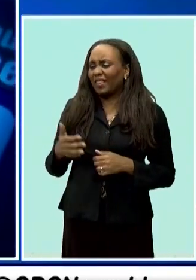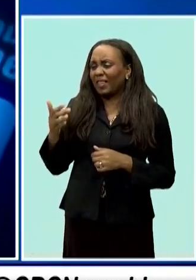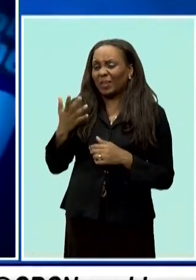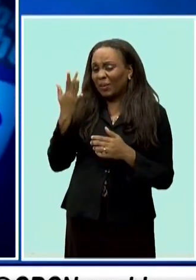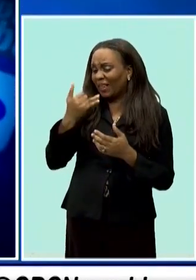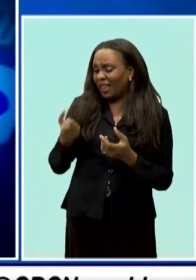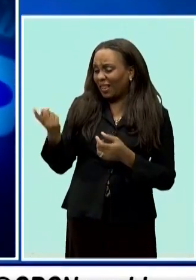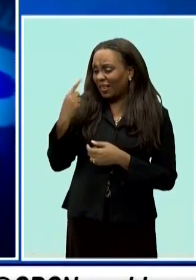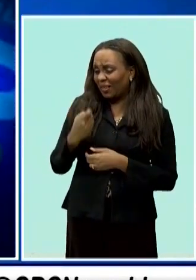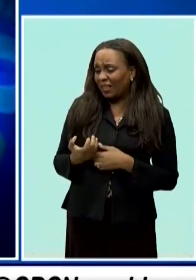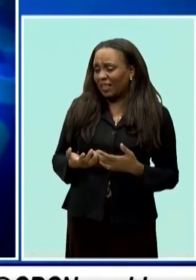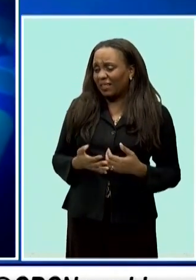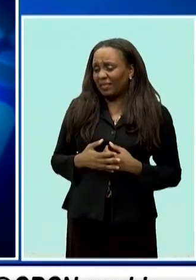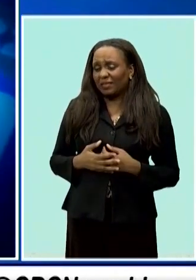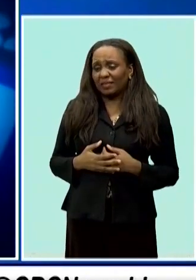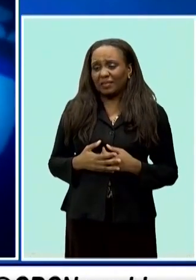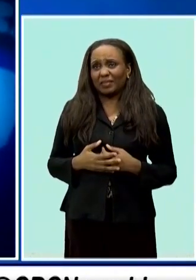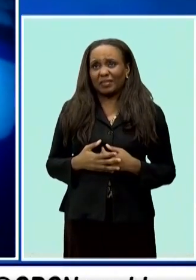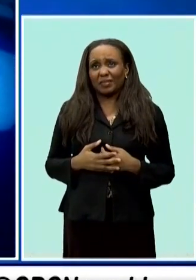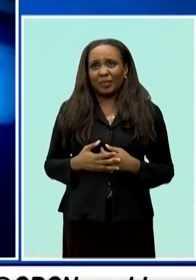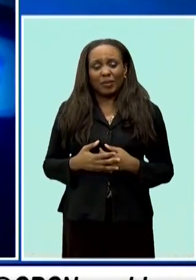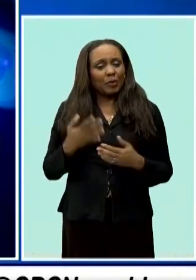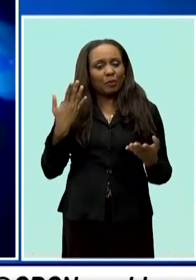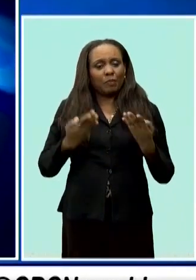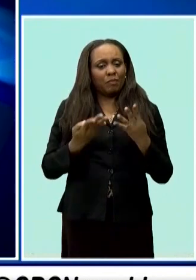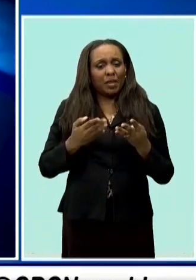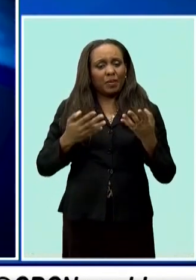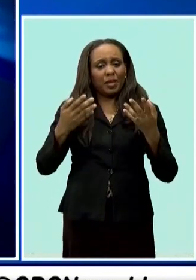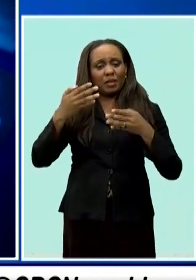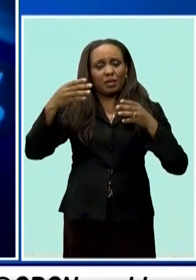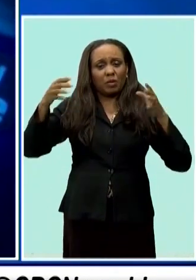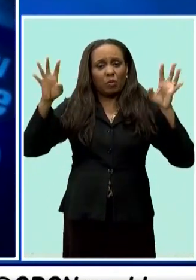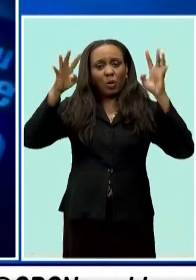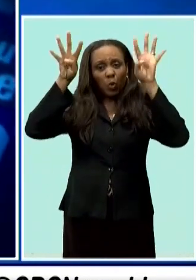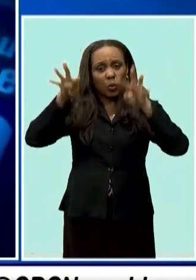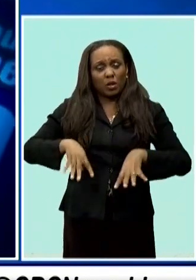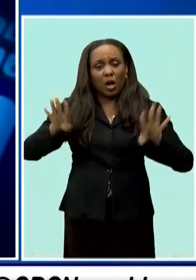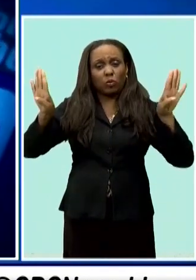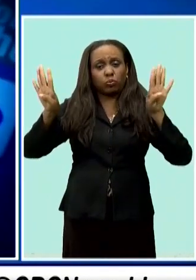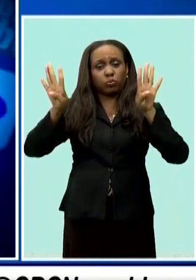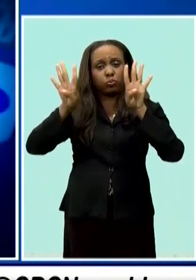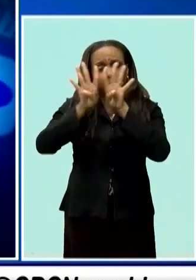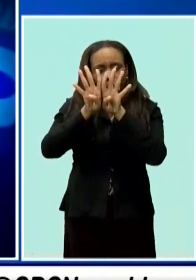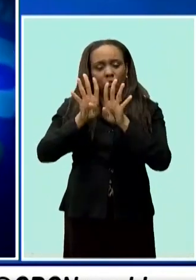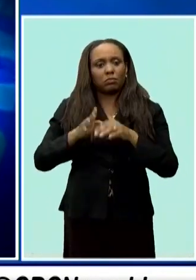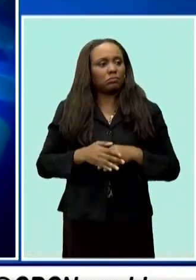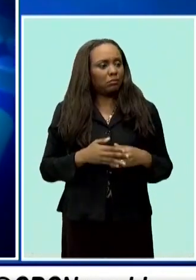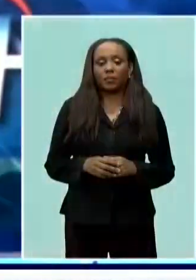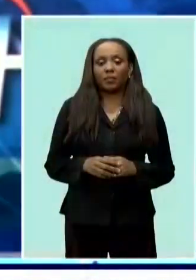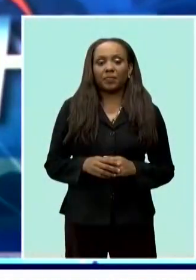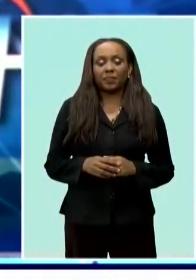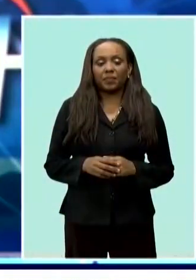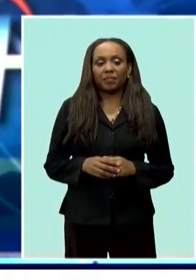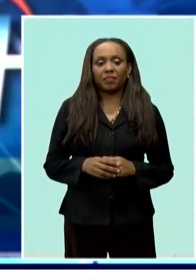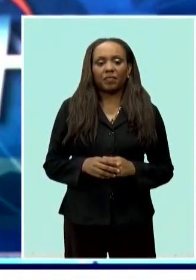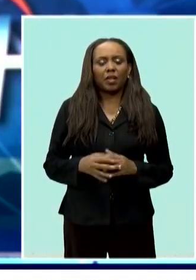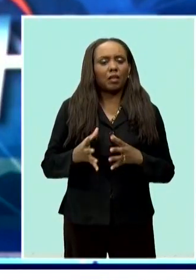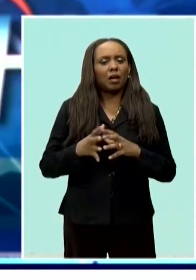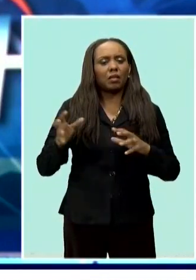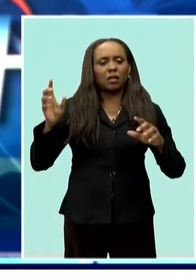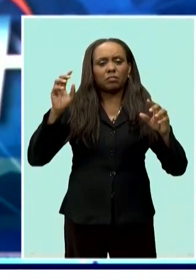And we'll certainly be following that story. And that's what's trending for this evening. You can find us easily on Facebook, Instagram,